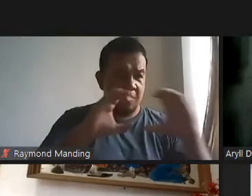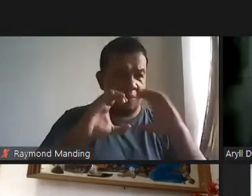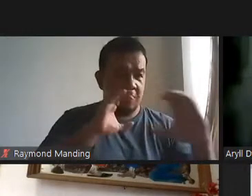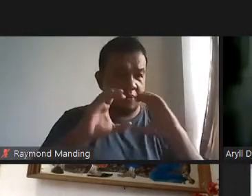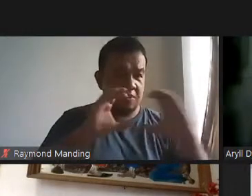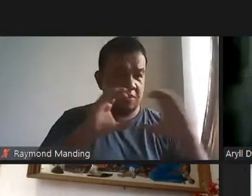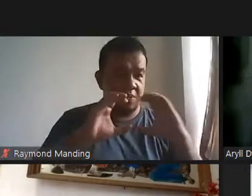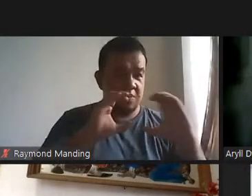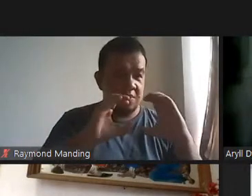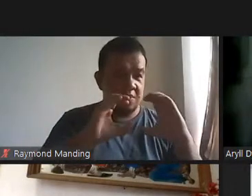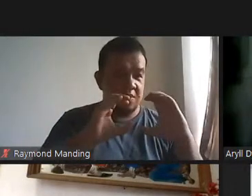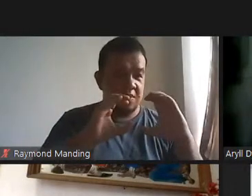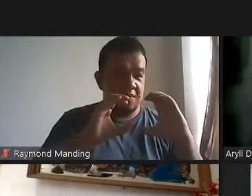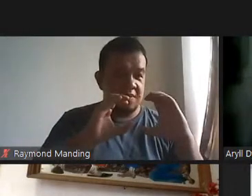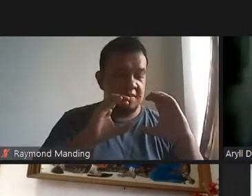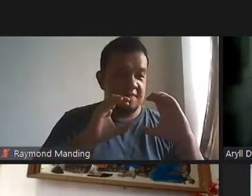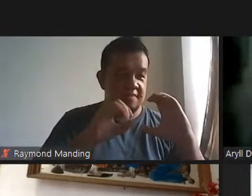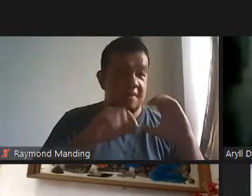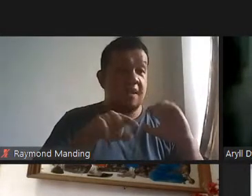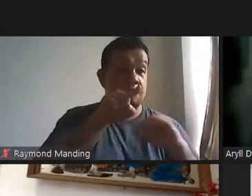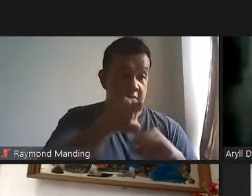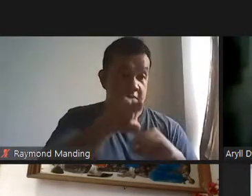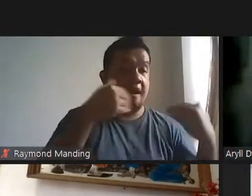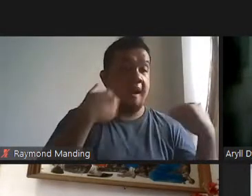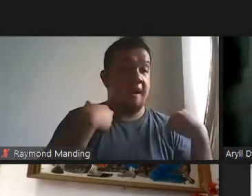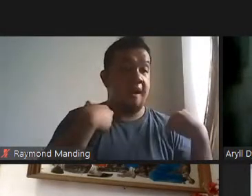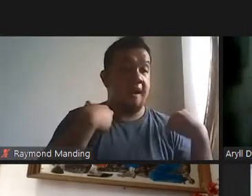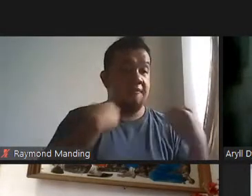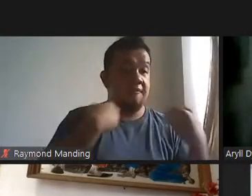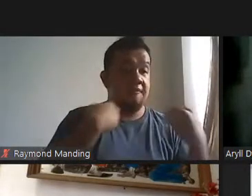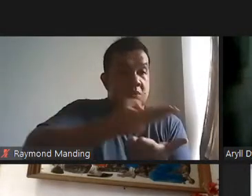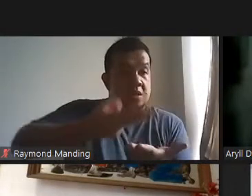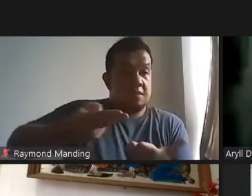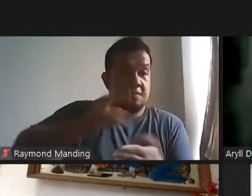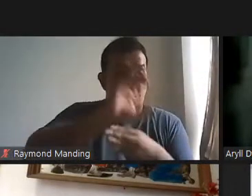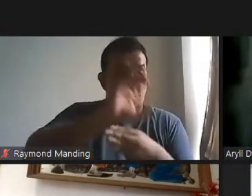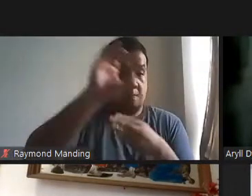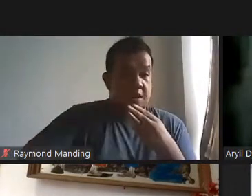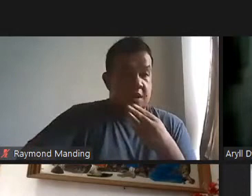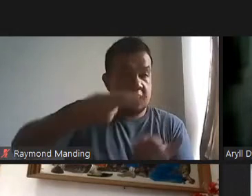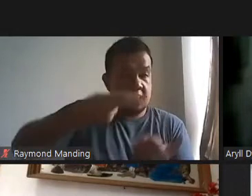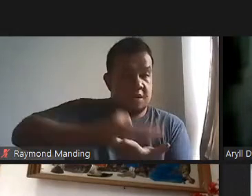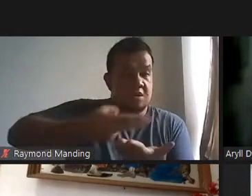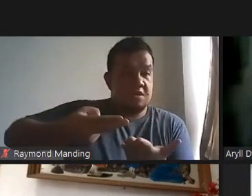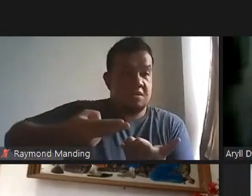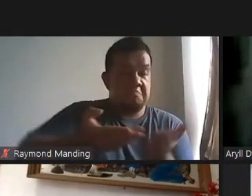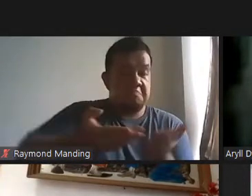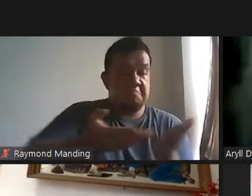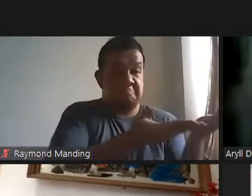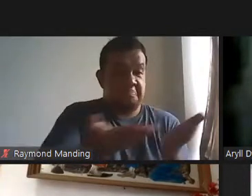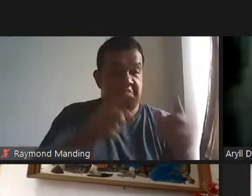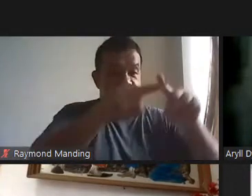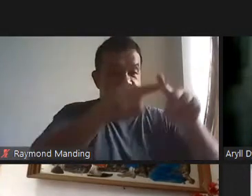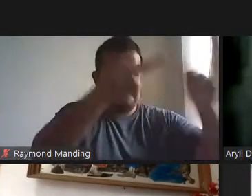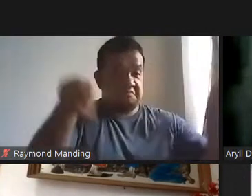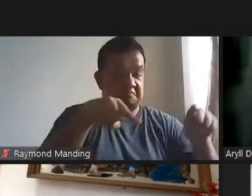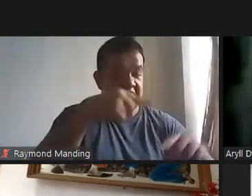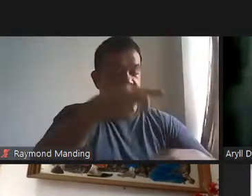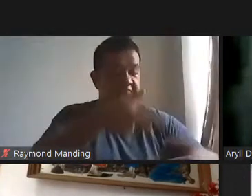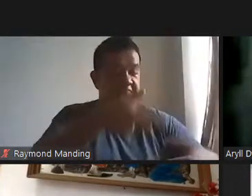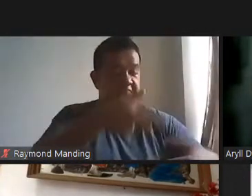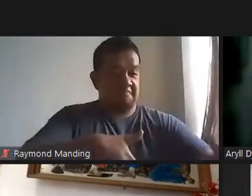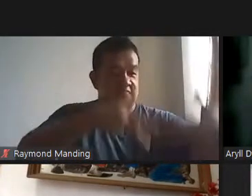I became sick. So I was wondering, how do I communicate? Pero meron silang mga resources. They